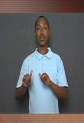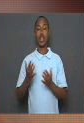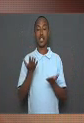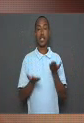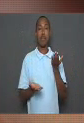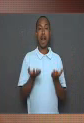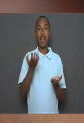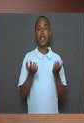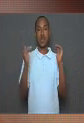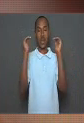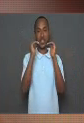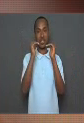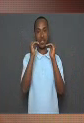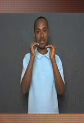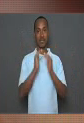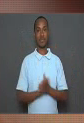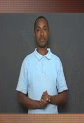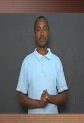balanced equation.